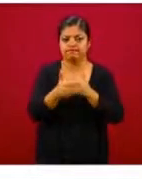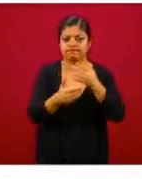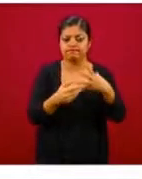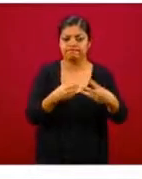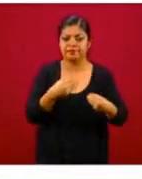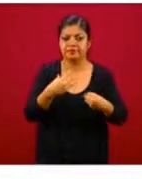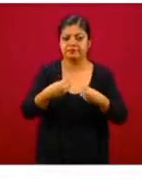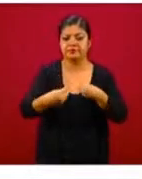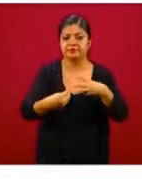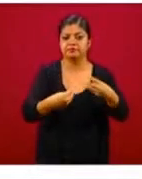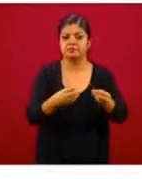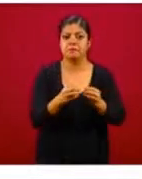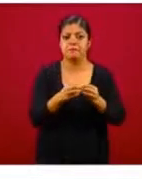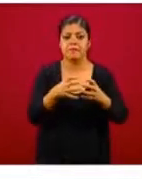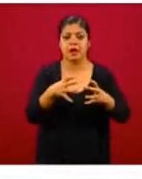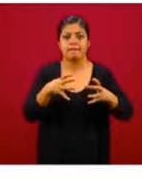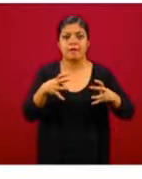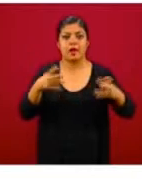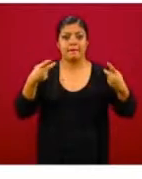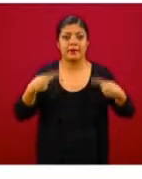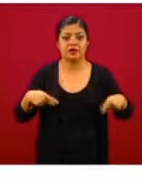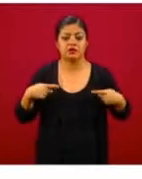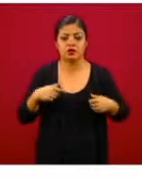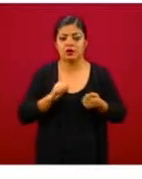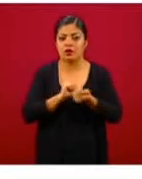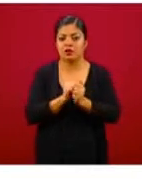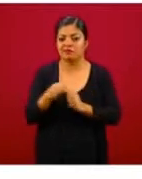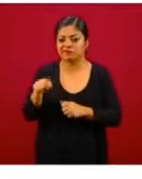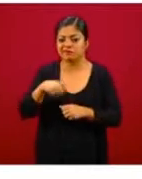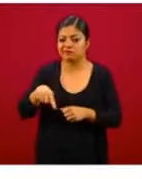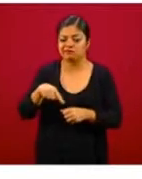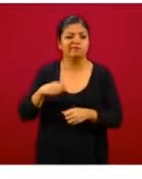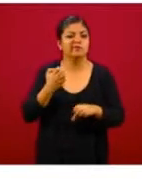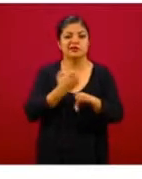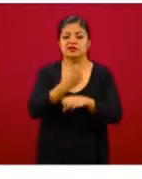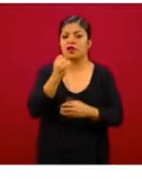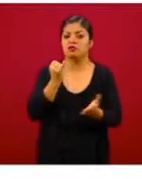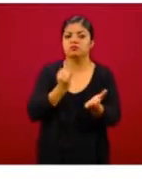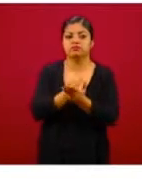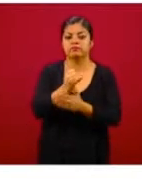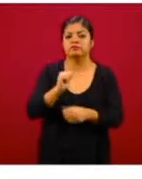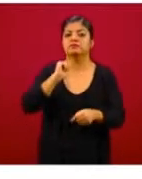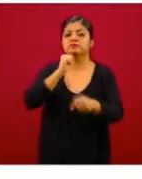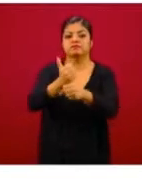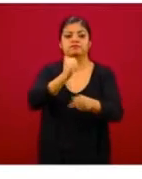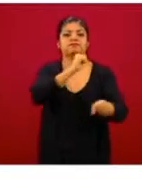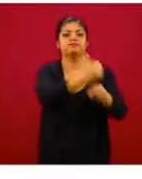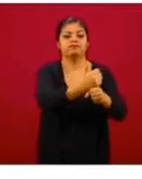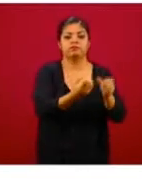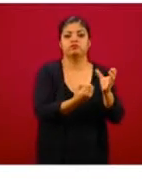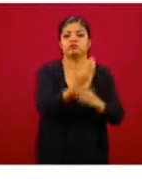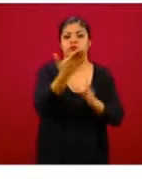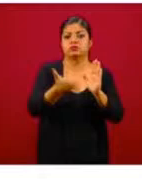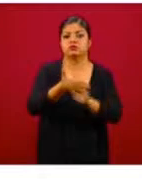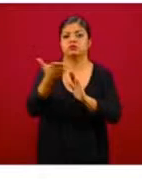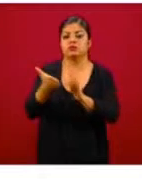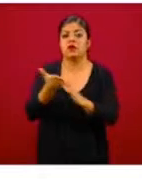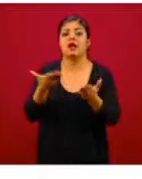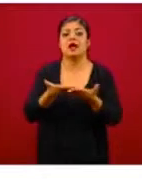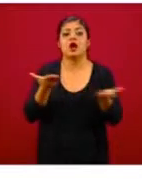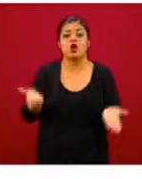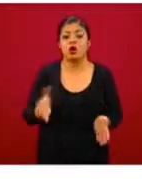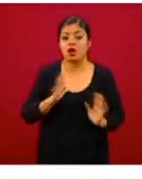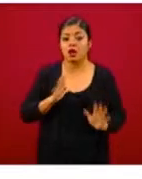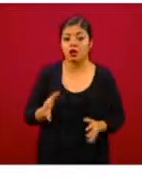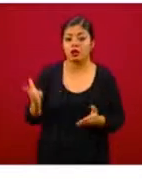there were only a certain number of hospitals that were COVID ready. As the epidemic grew, states were